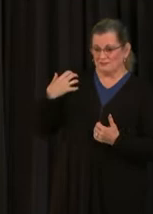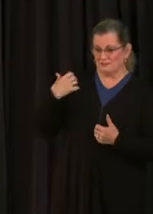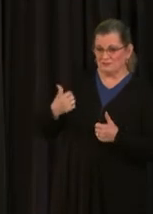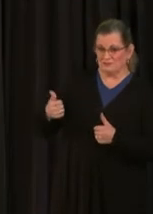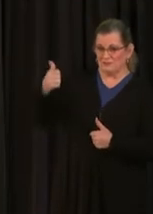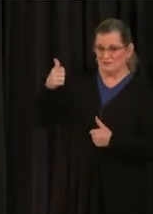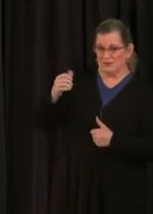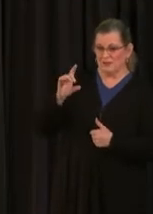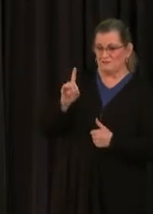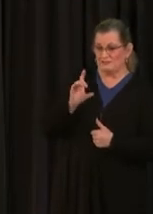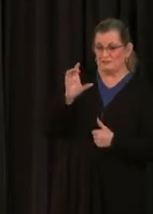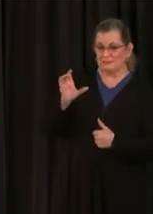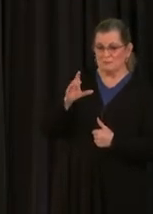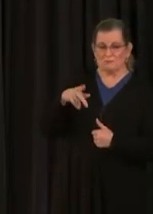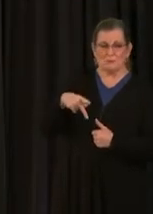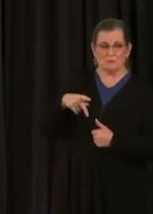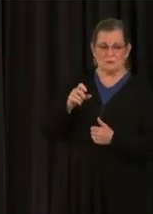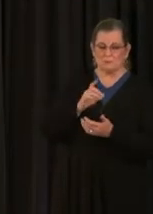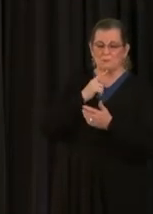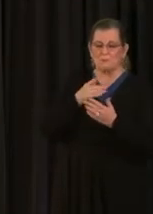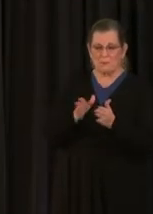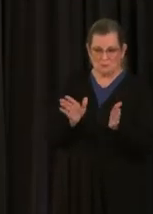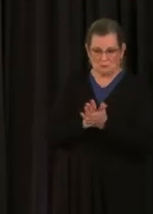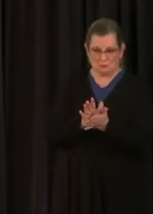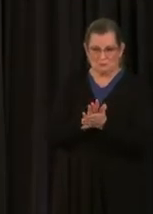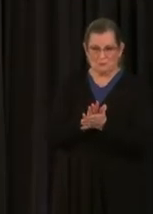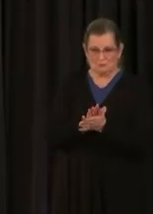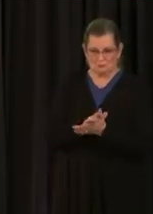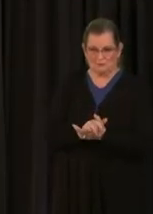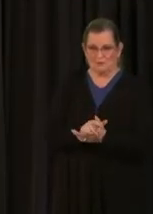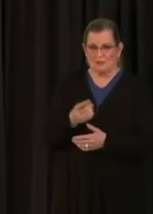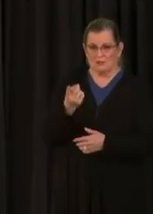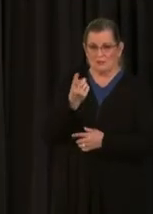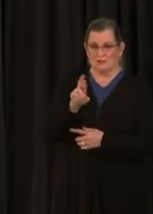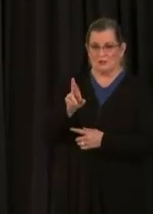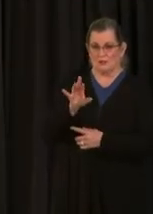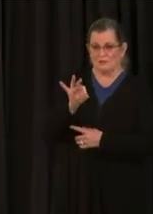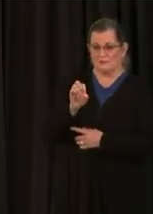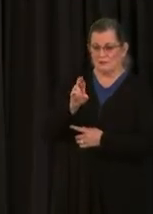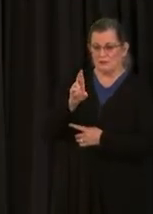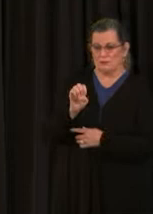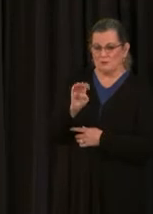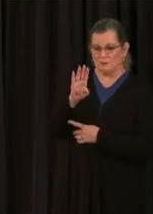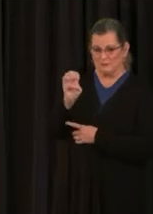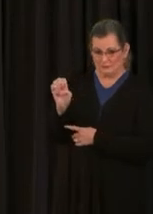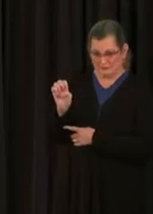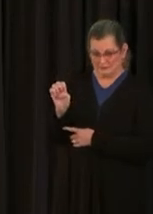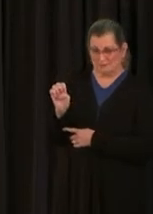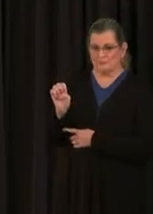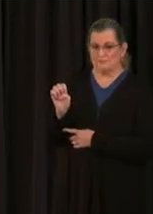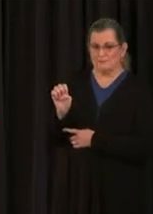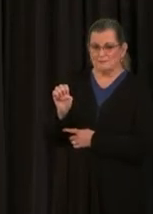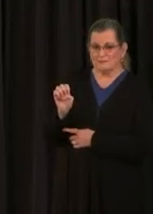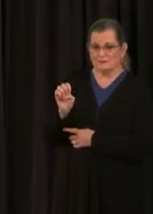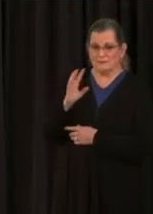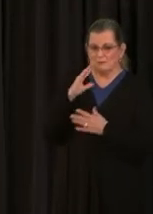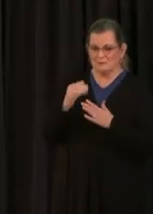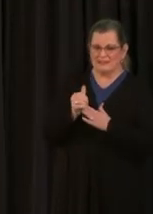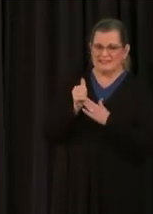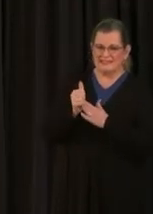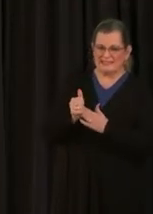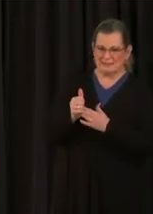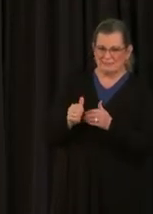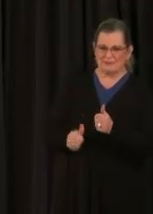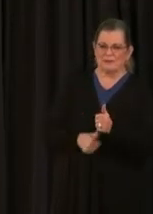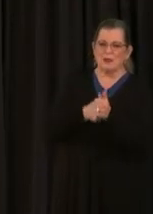Schools. Before we get started, I'd like to remind everyone that if you would like to ask a question at any time during the call, you can press 0